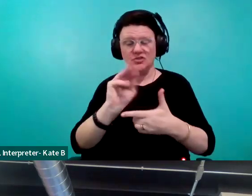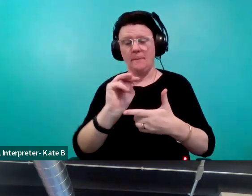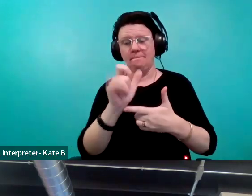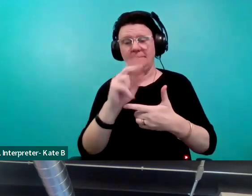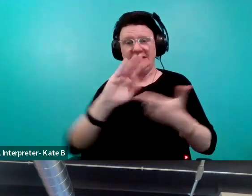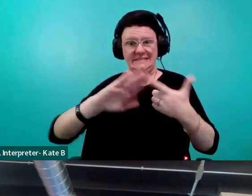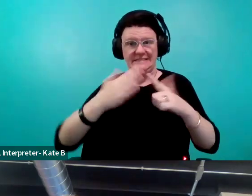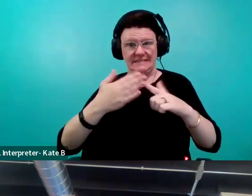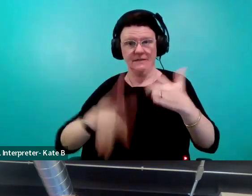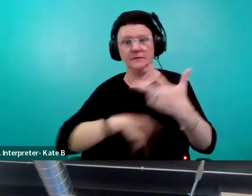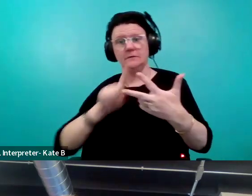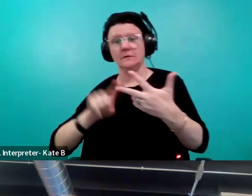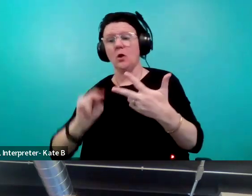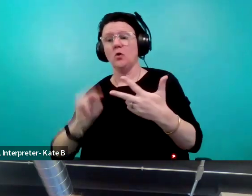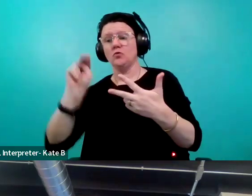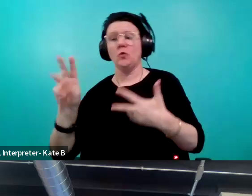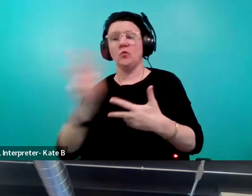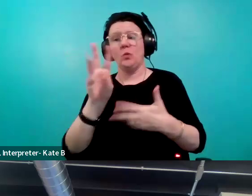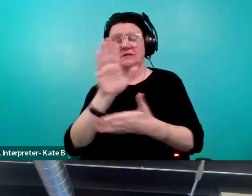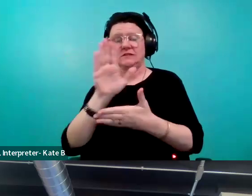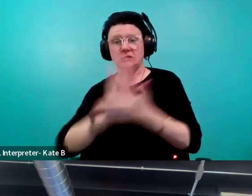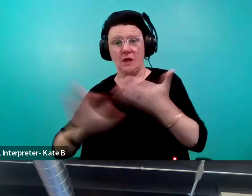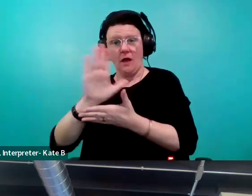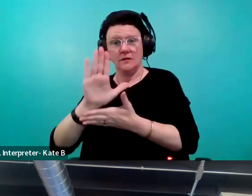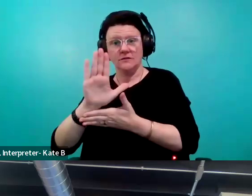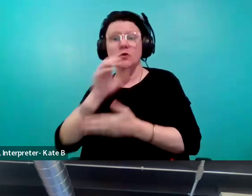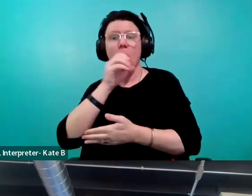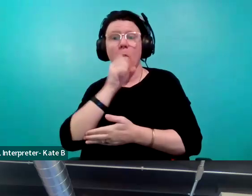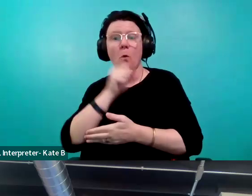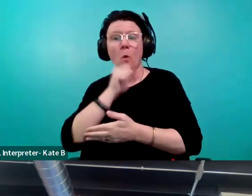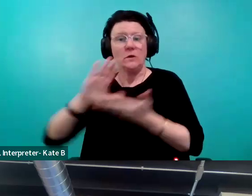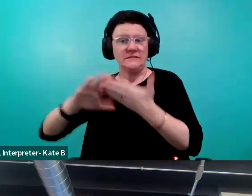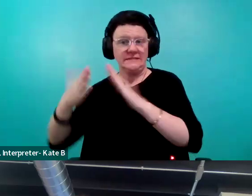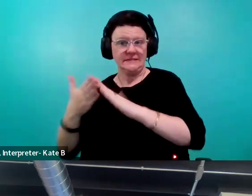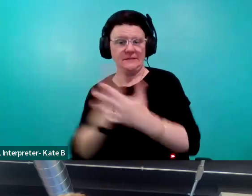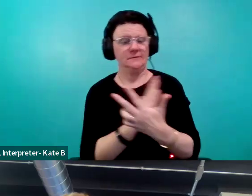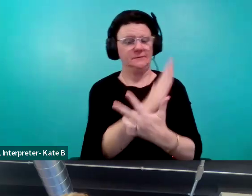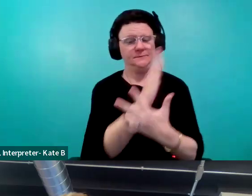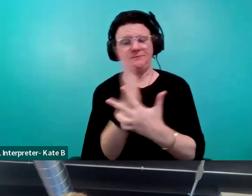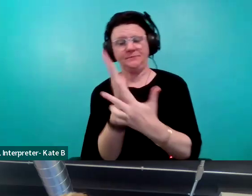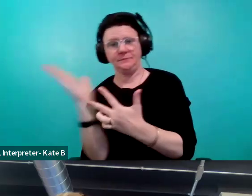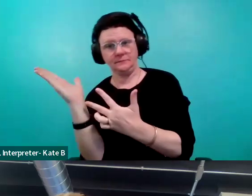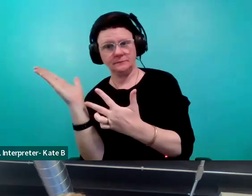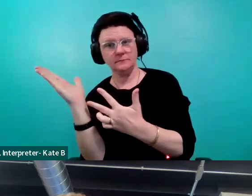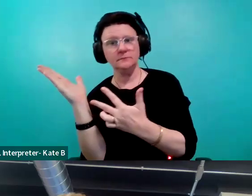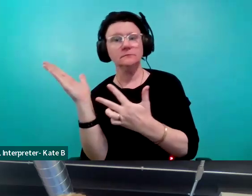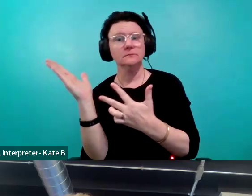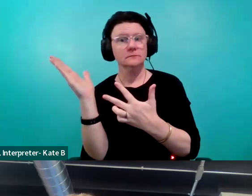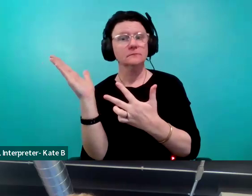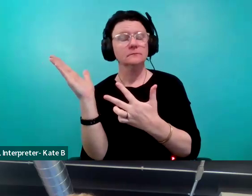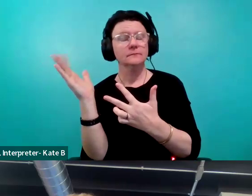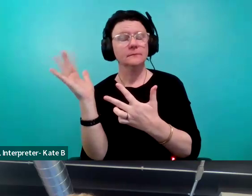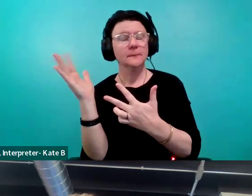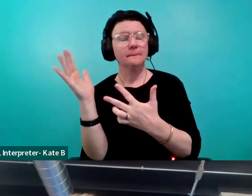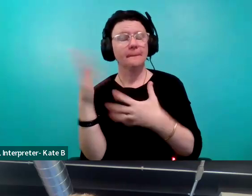next program at Northwestern College in Orange City. And it's kind of interesting and nice that we have a public